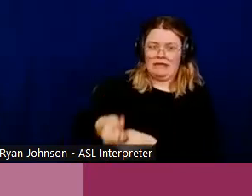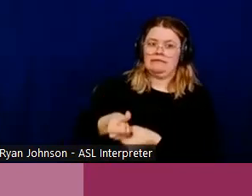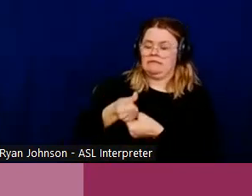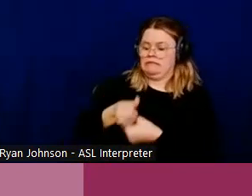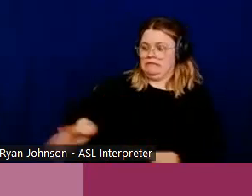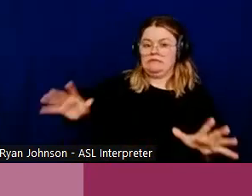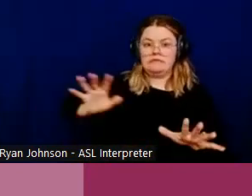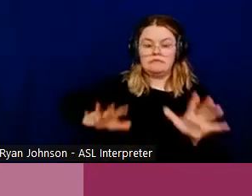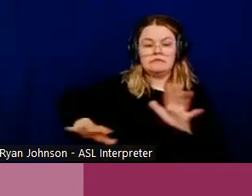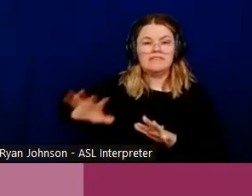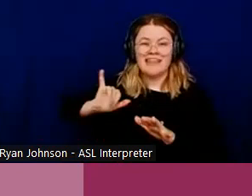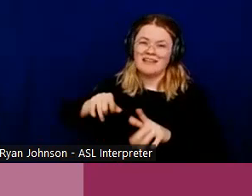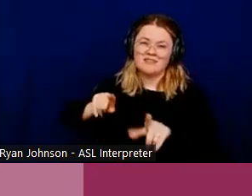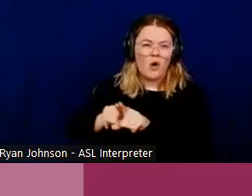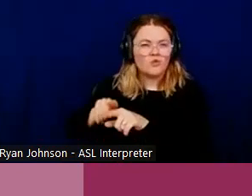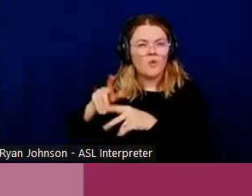control.